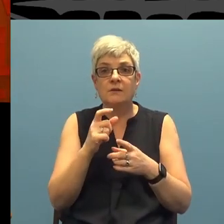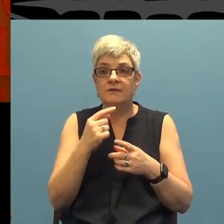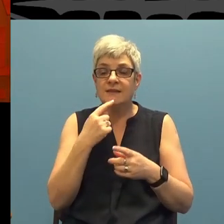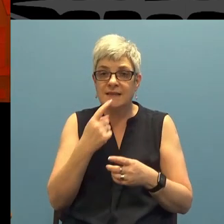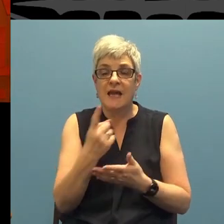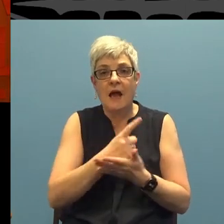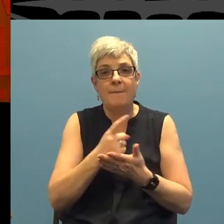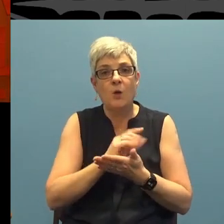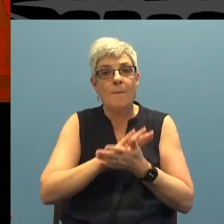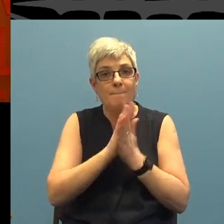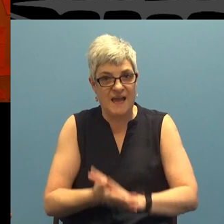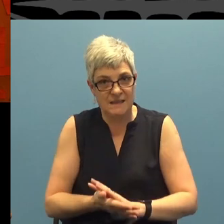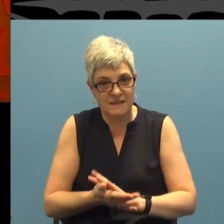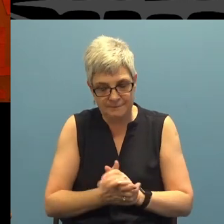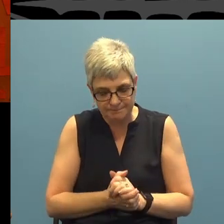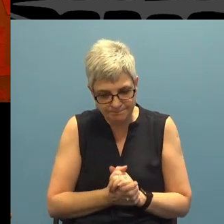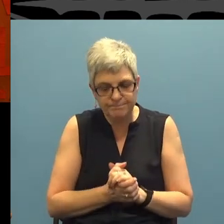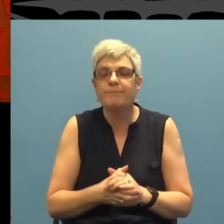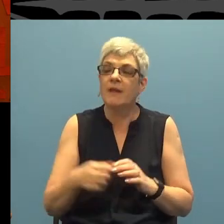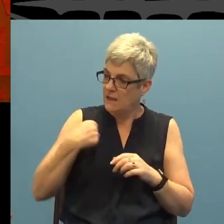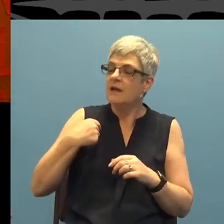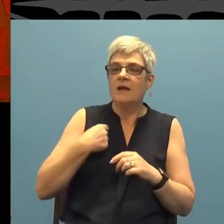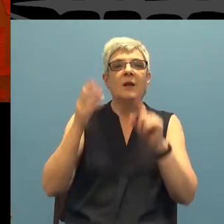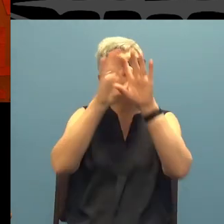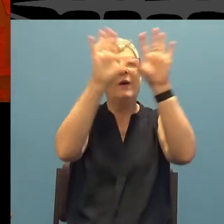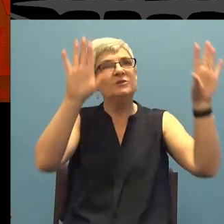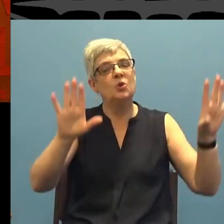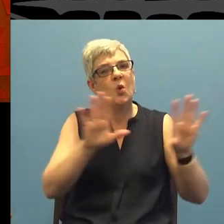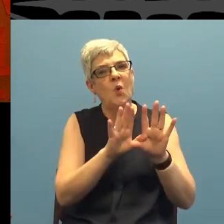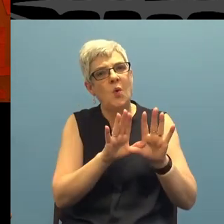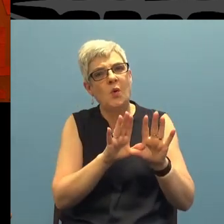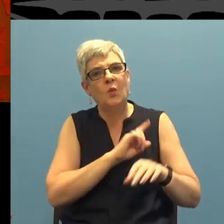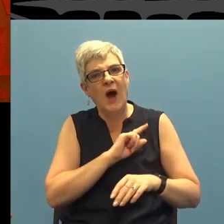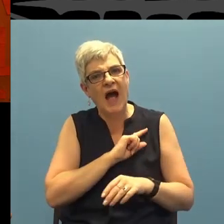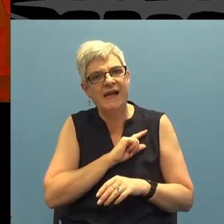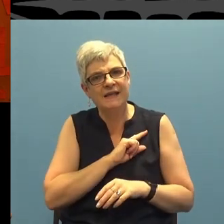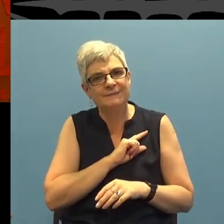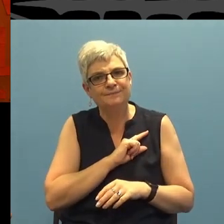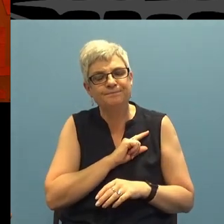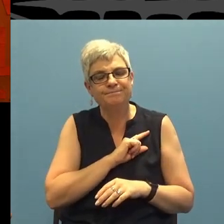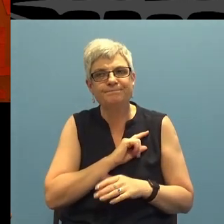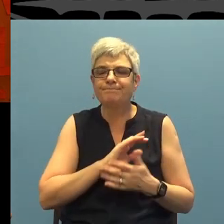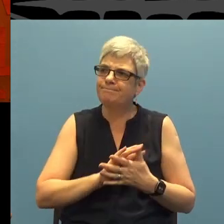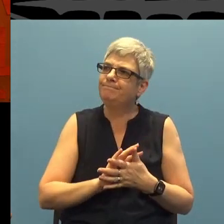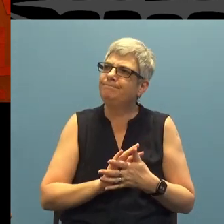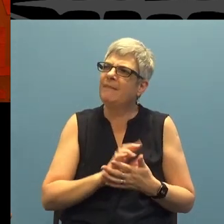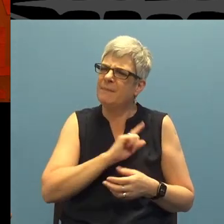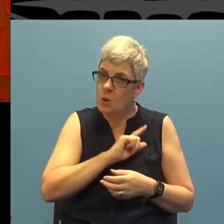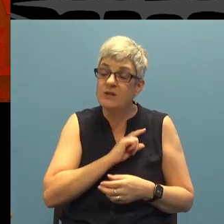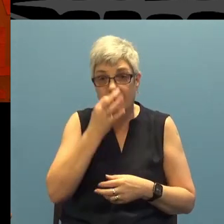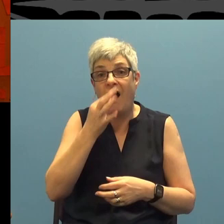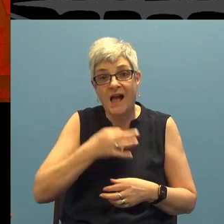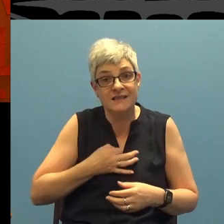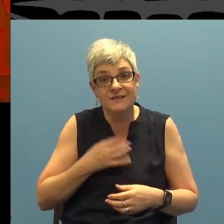I did the Advent window. Why did I do it? Partly because I was